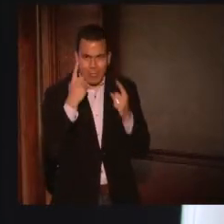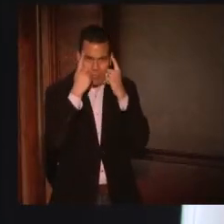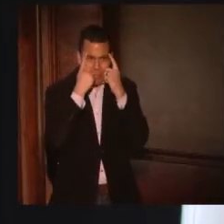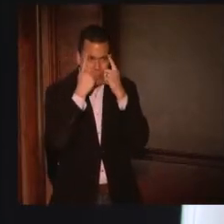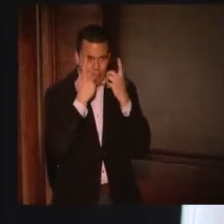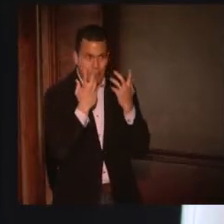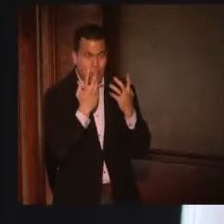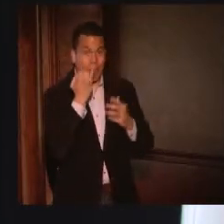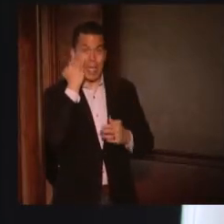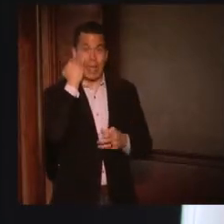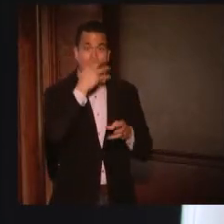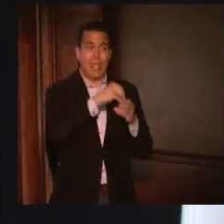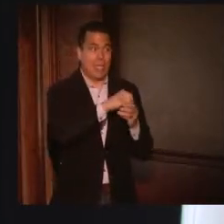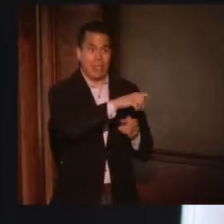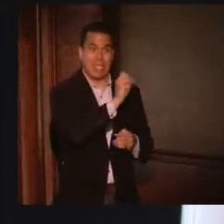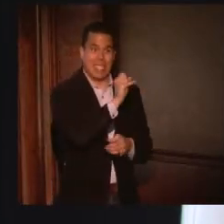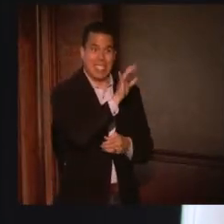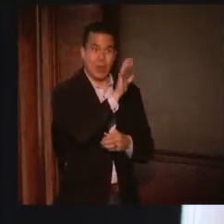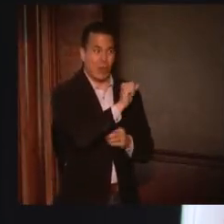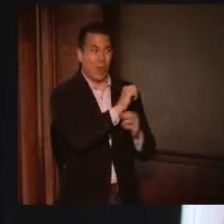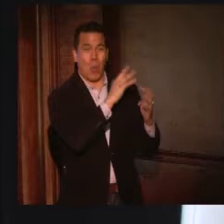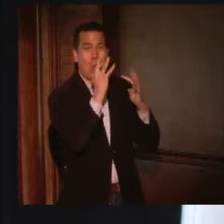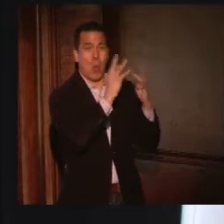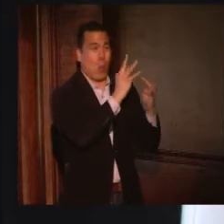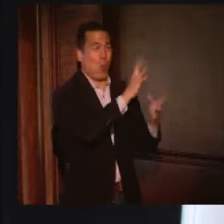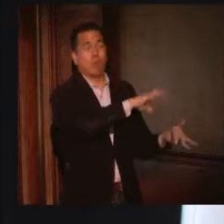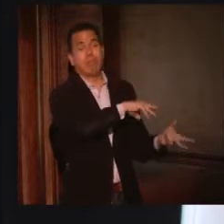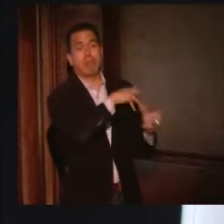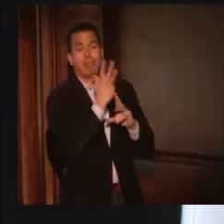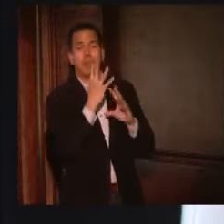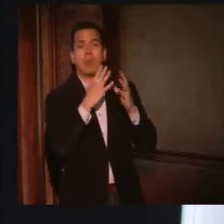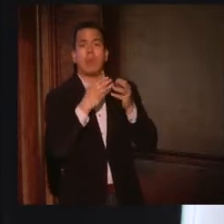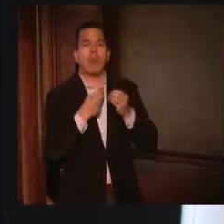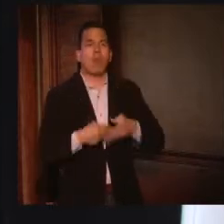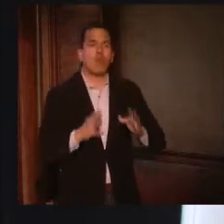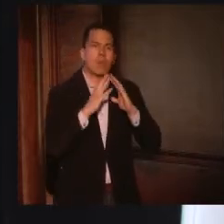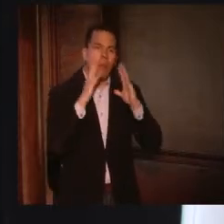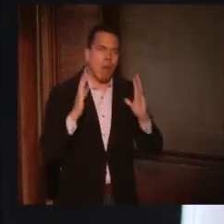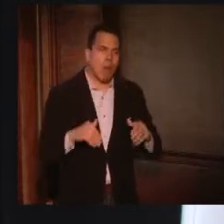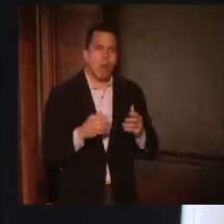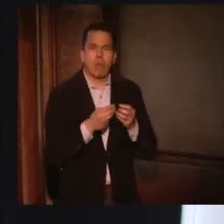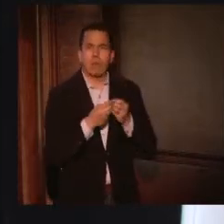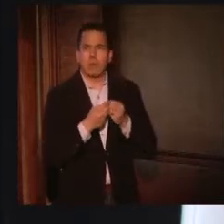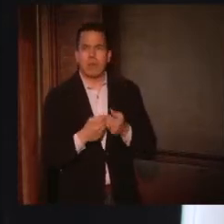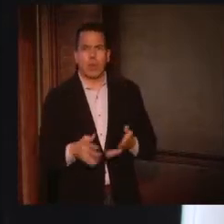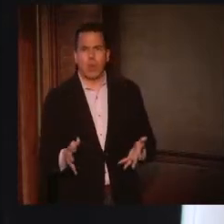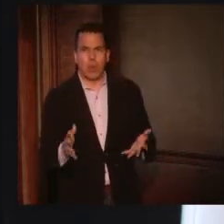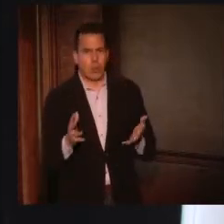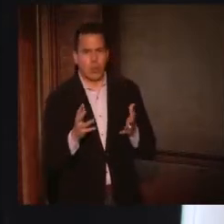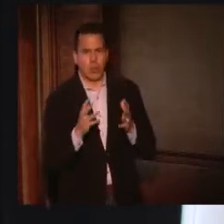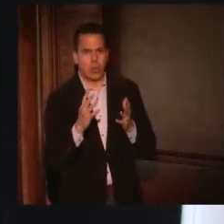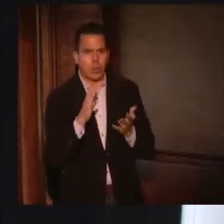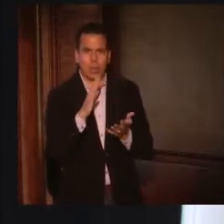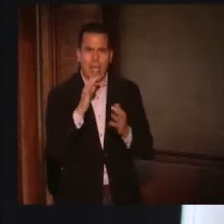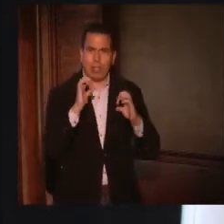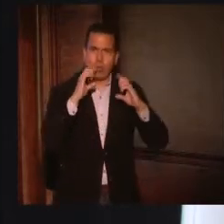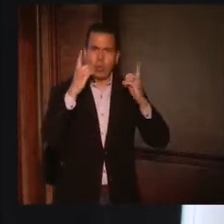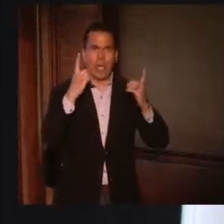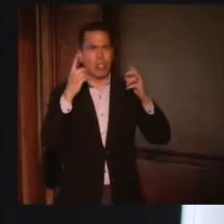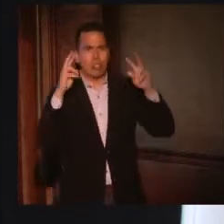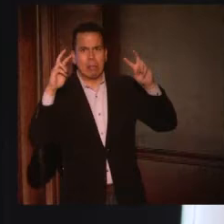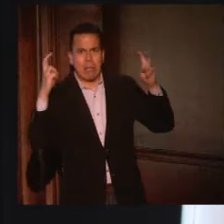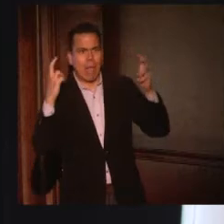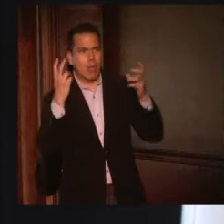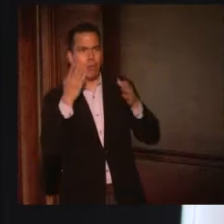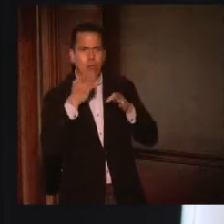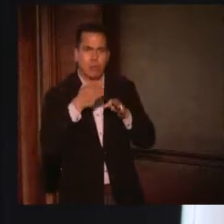you're in Syria, war breaks out, you lose everything. You have no home, you have no title of education, you have no nothing, you just have to